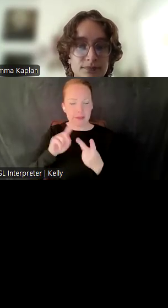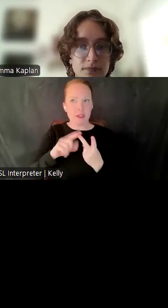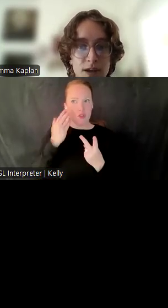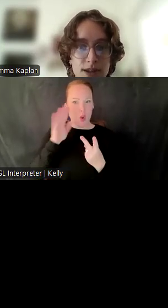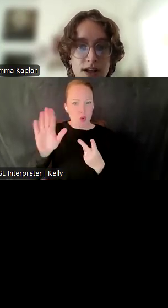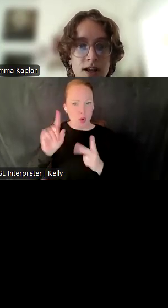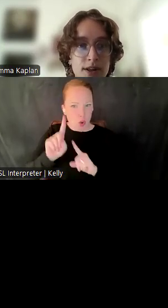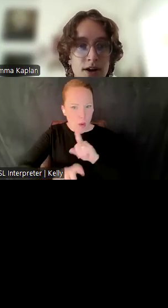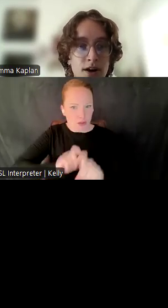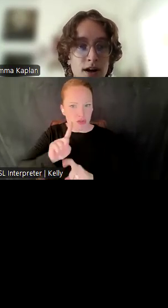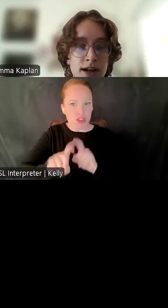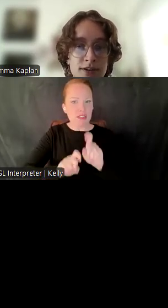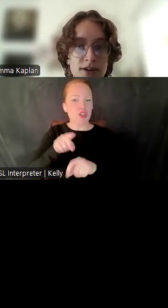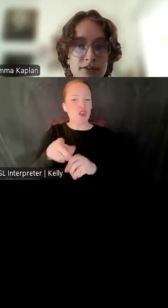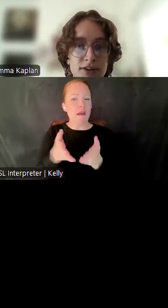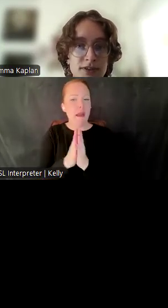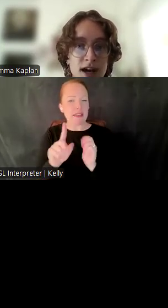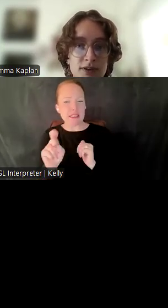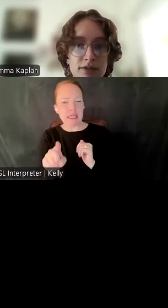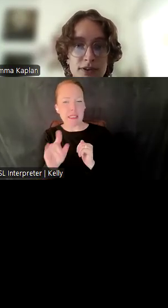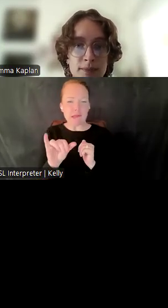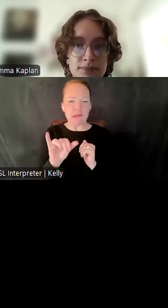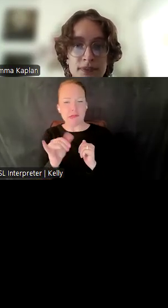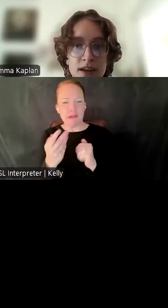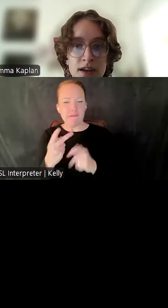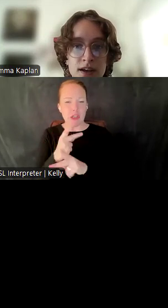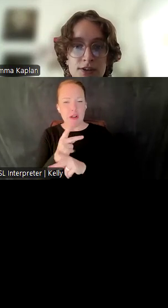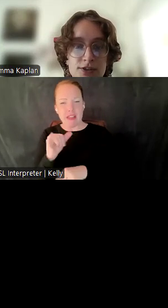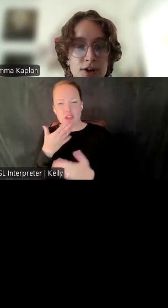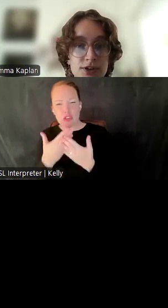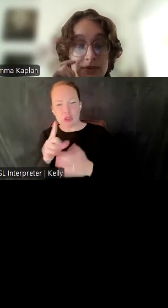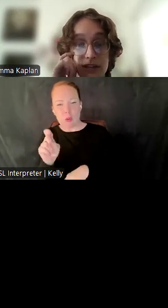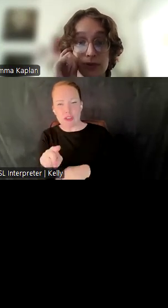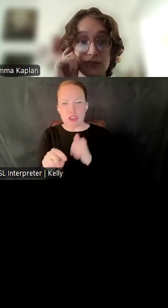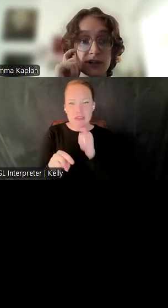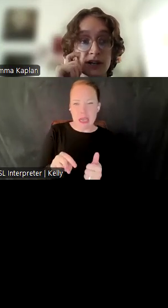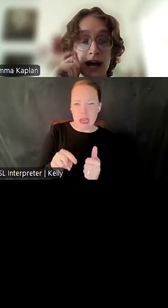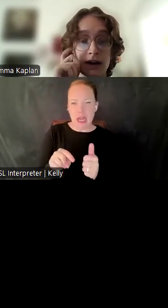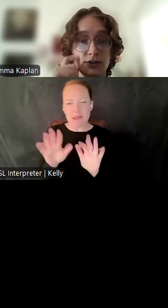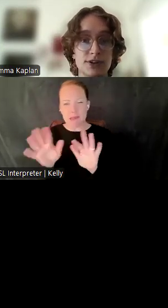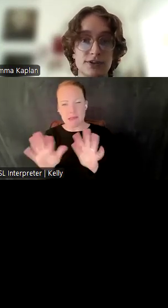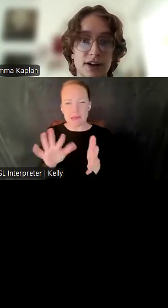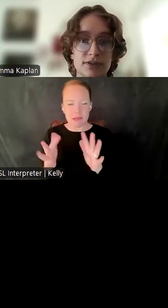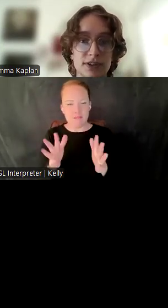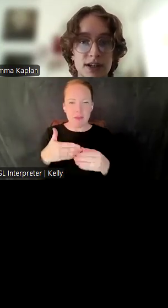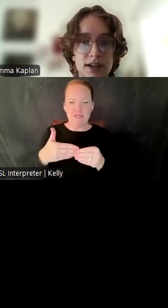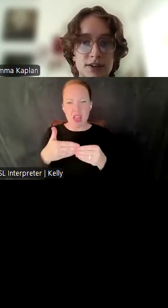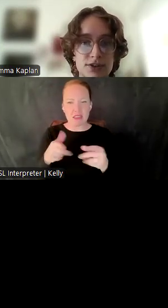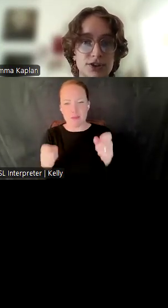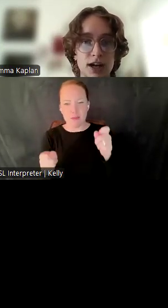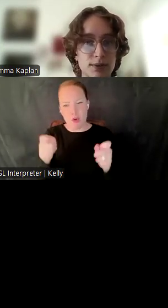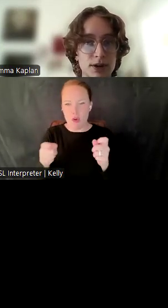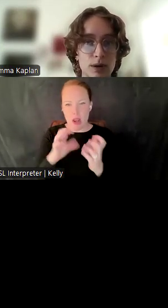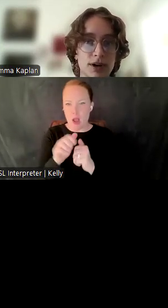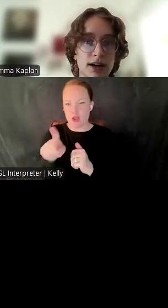more that we can meet the client where they are and effectively advocate for them. So some examples for how to do this effectively